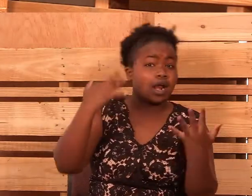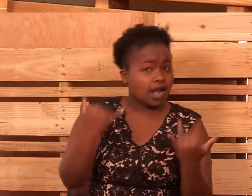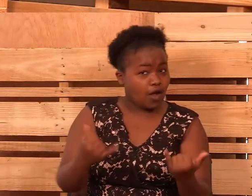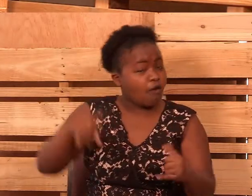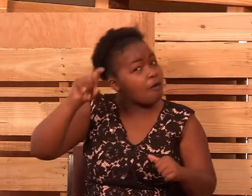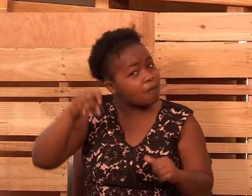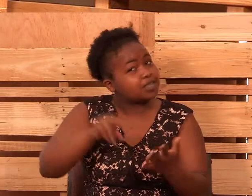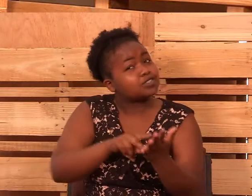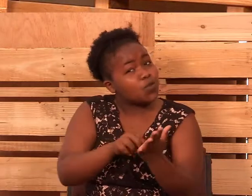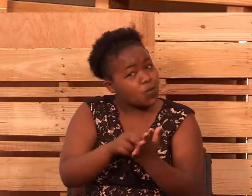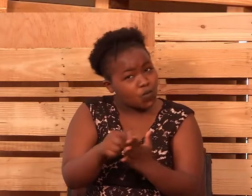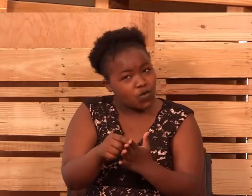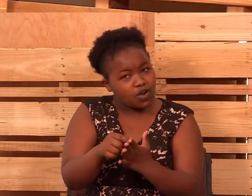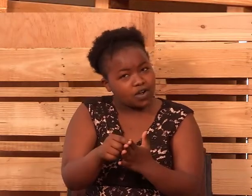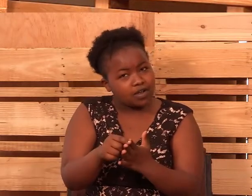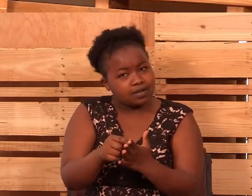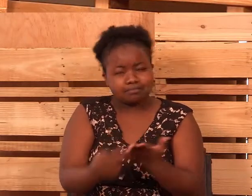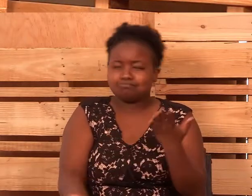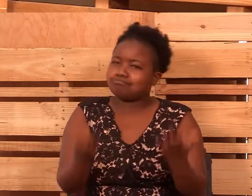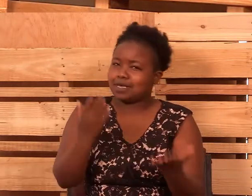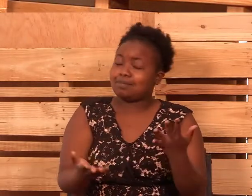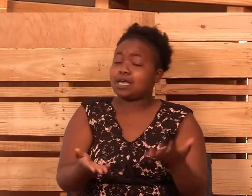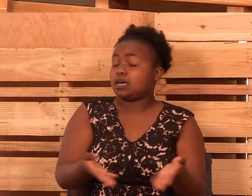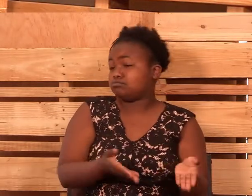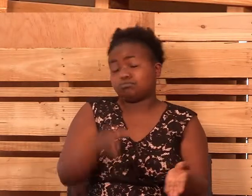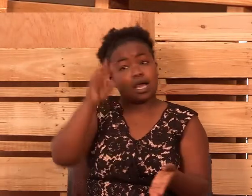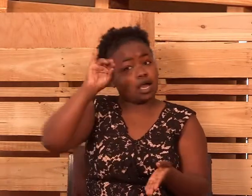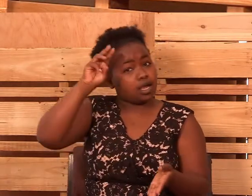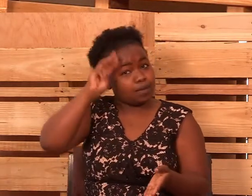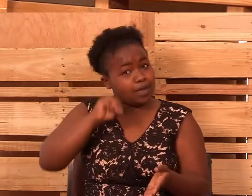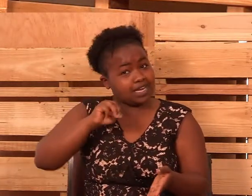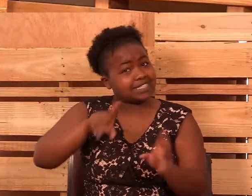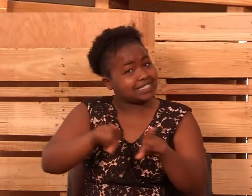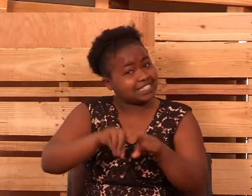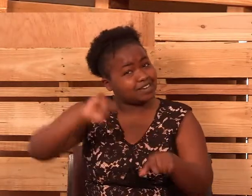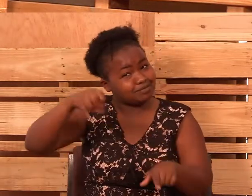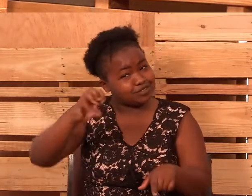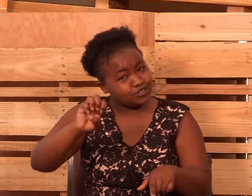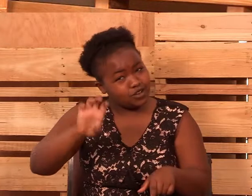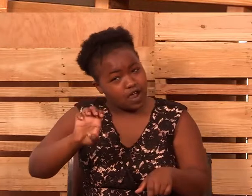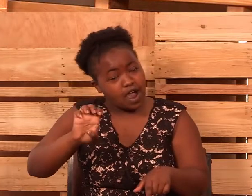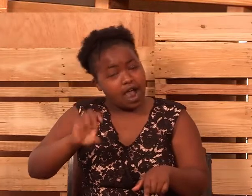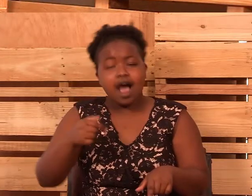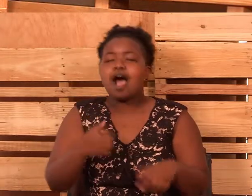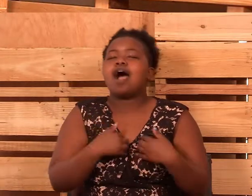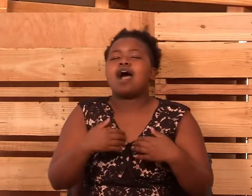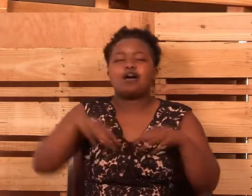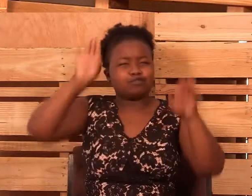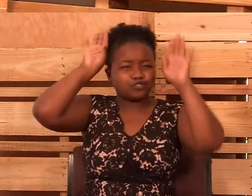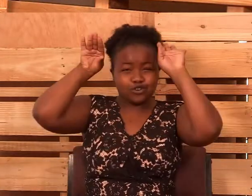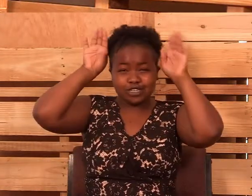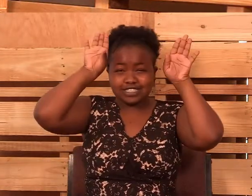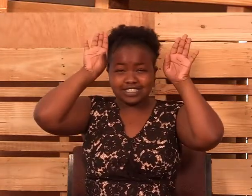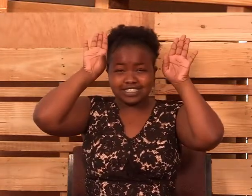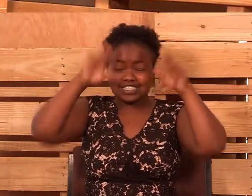walk. Except that they had a donkey. So after they prepared, they put everything on top of the donkey, and